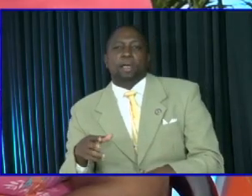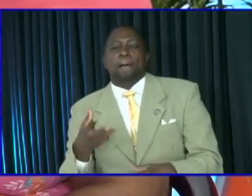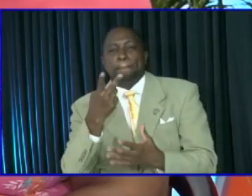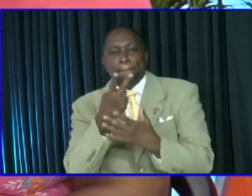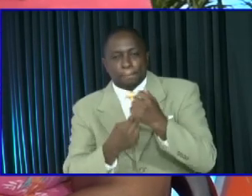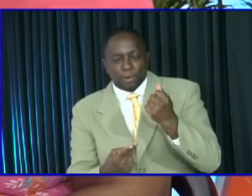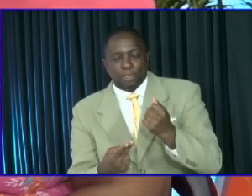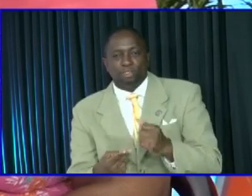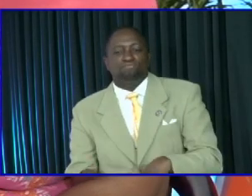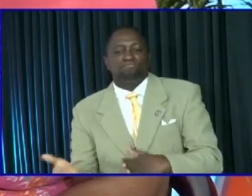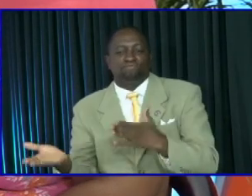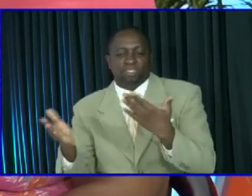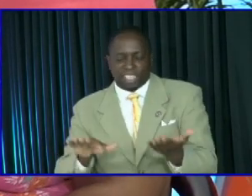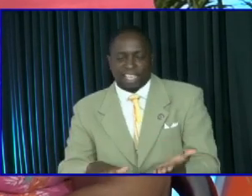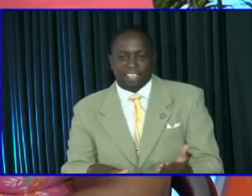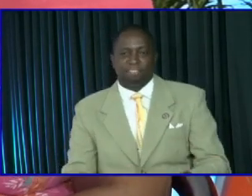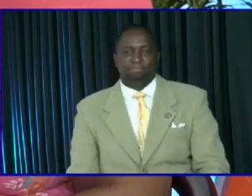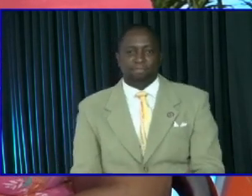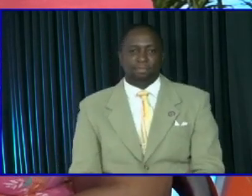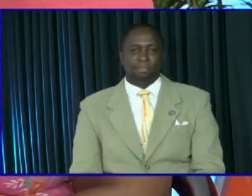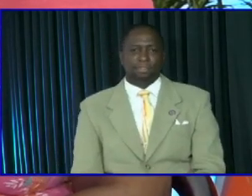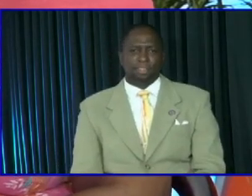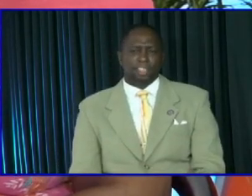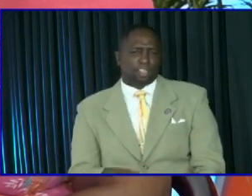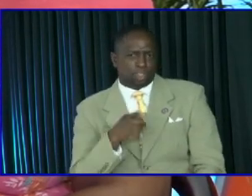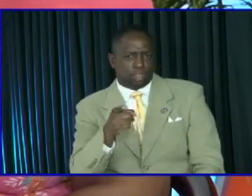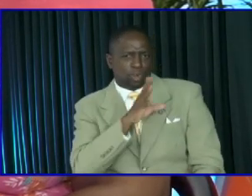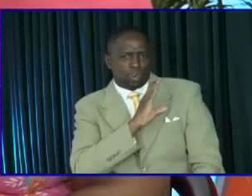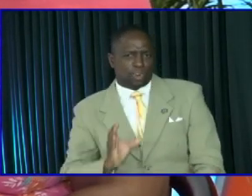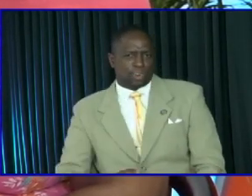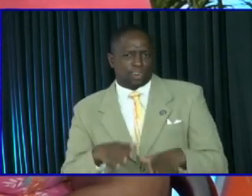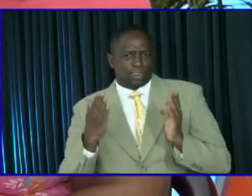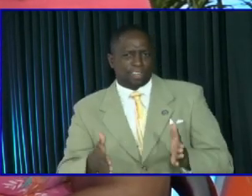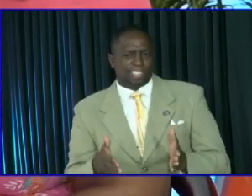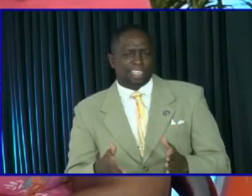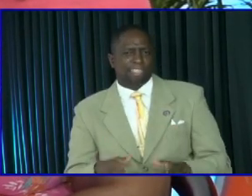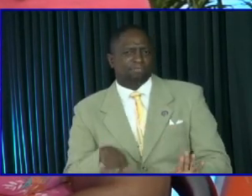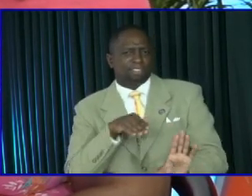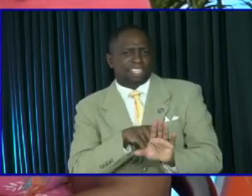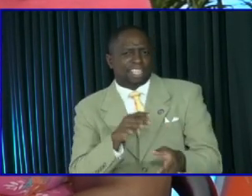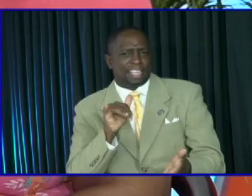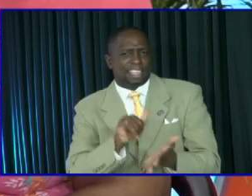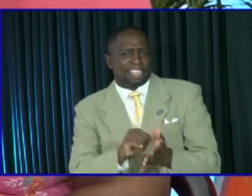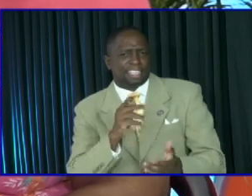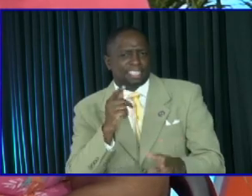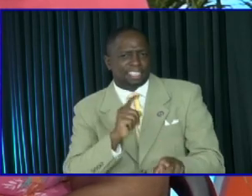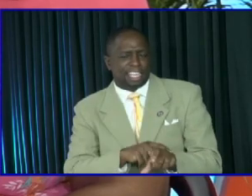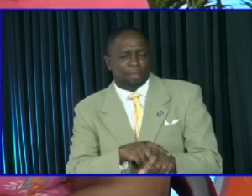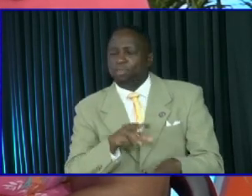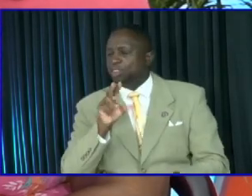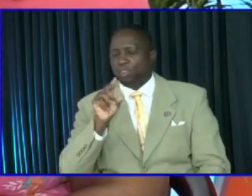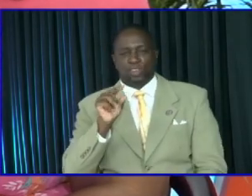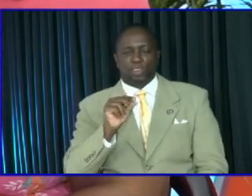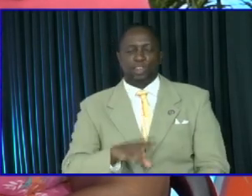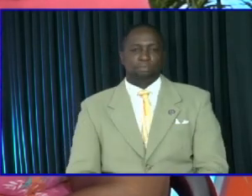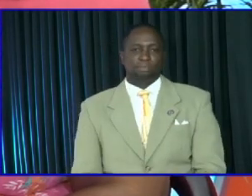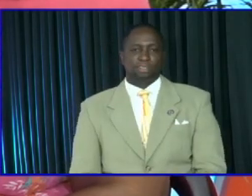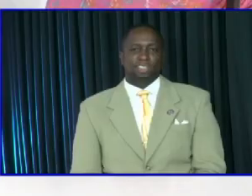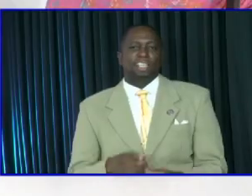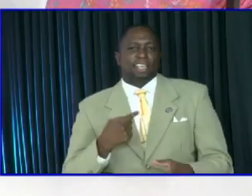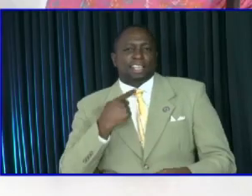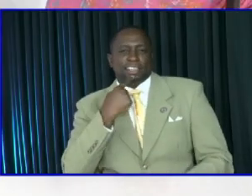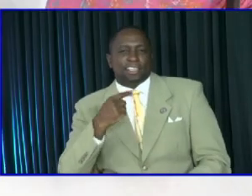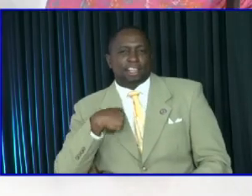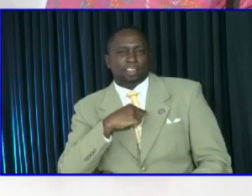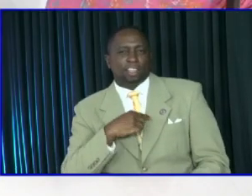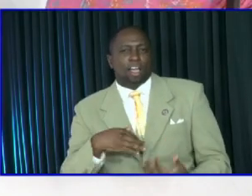No. My partner and I wasn't a Christian at the time. We weren't even Seventh-day Adventists. So tell us a little now, how did you get married